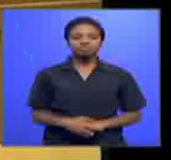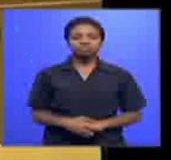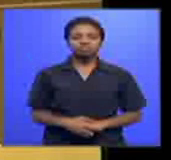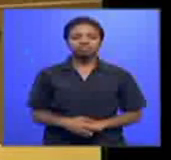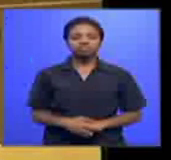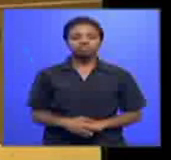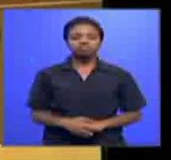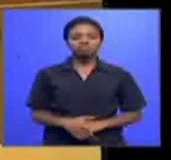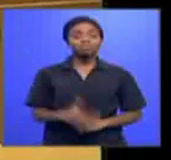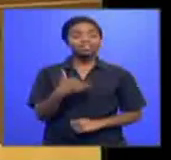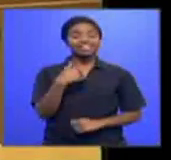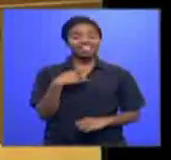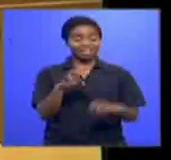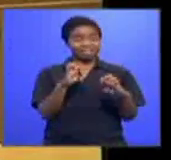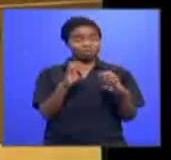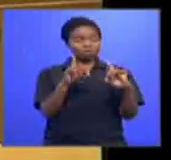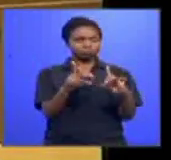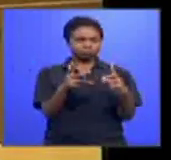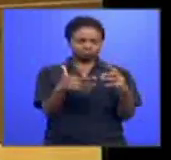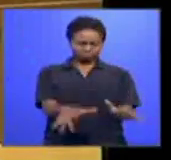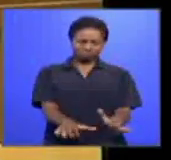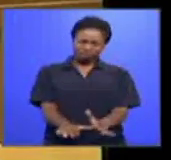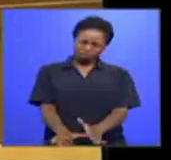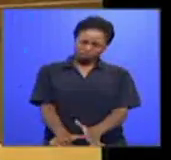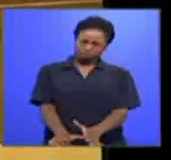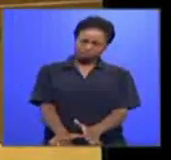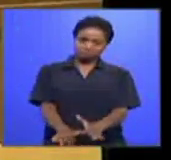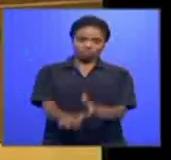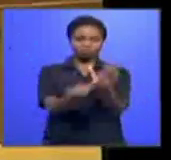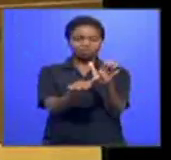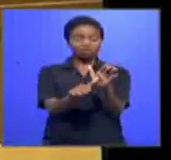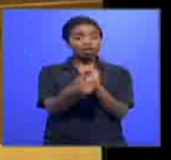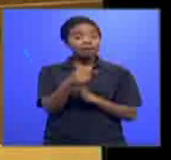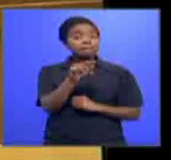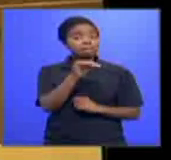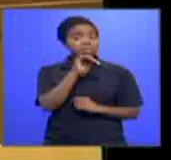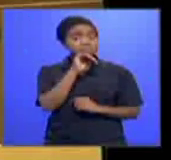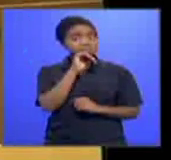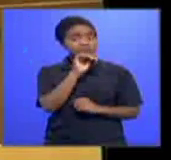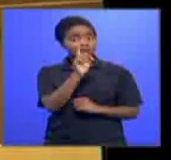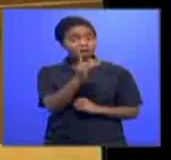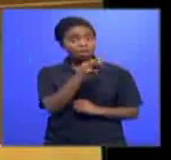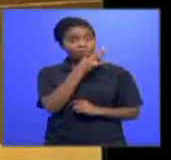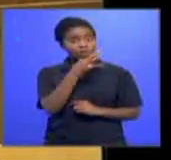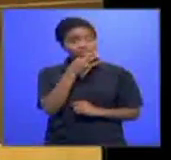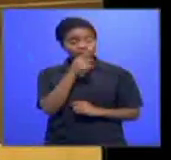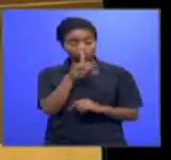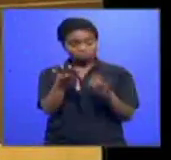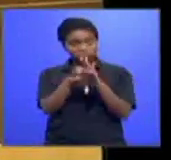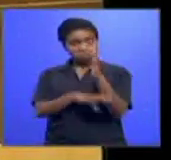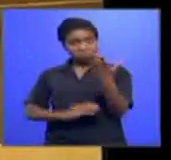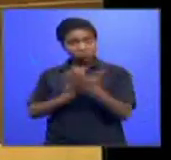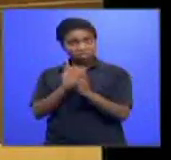By saying education is an essential service, we are not taking away the constitutional rights